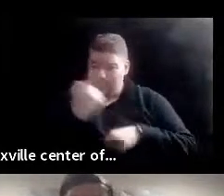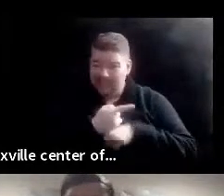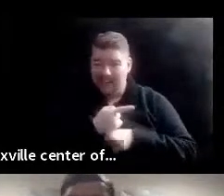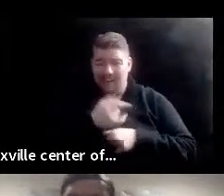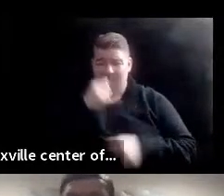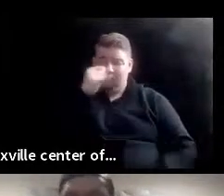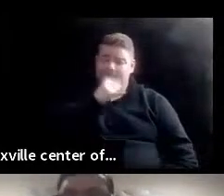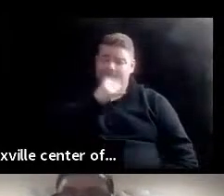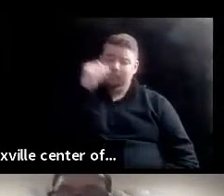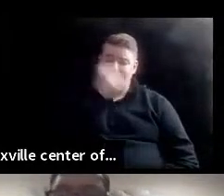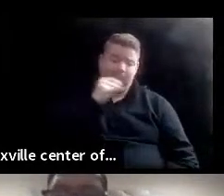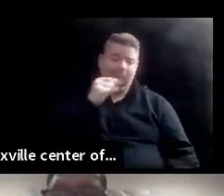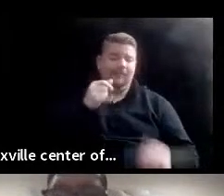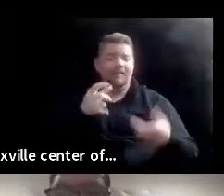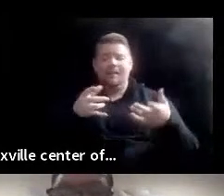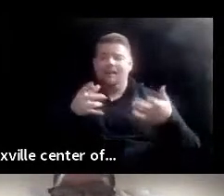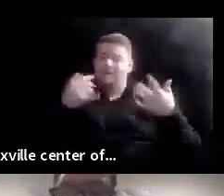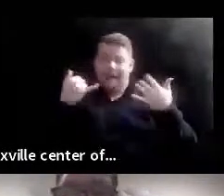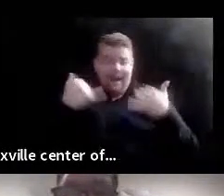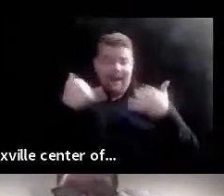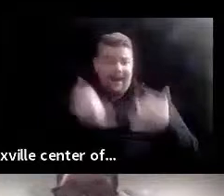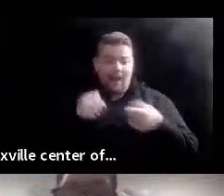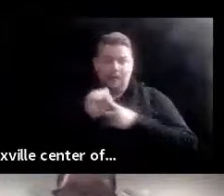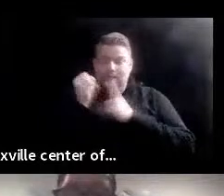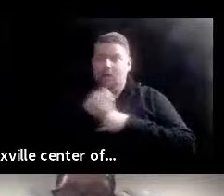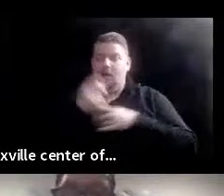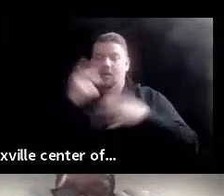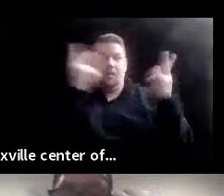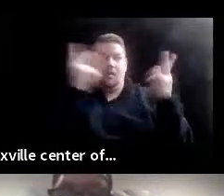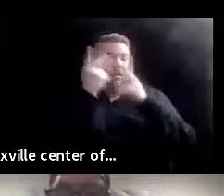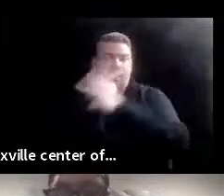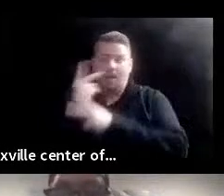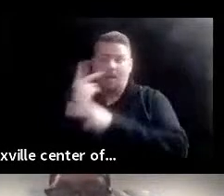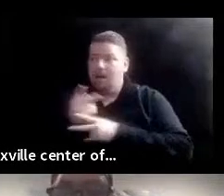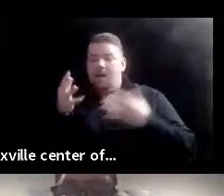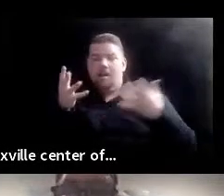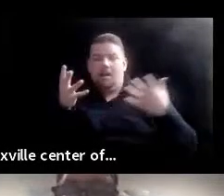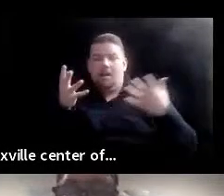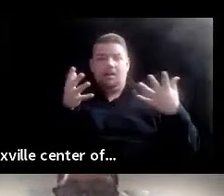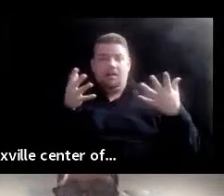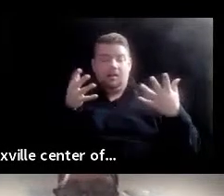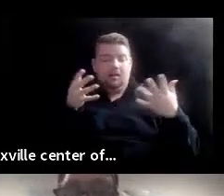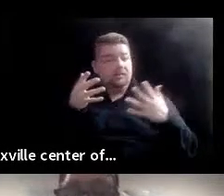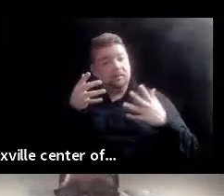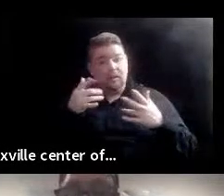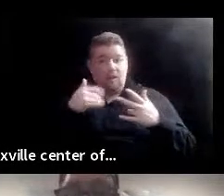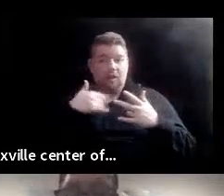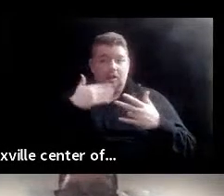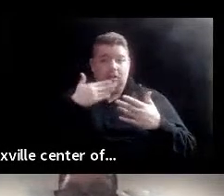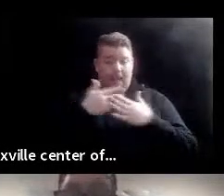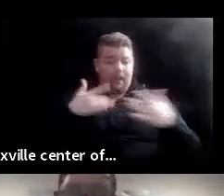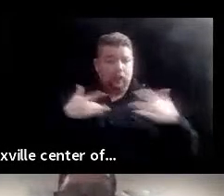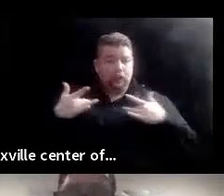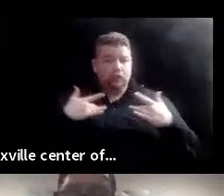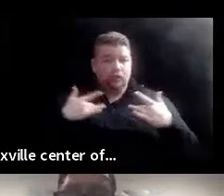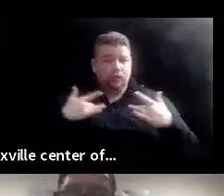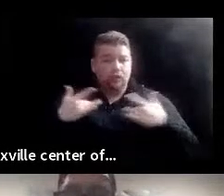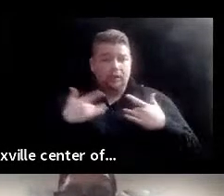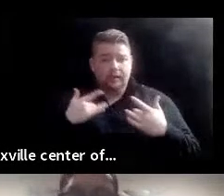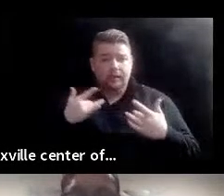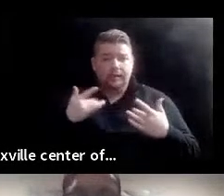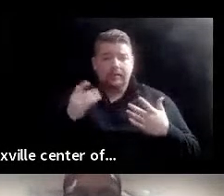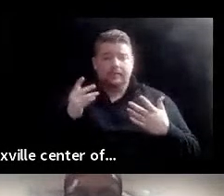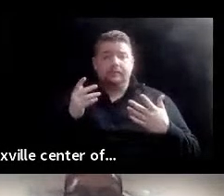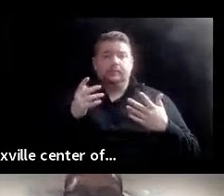And so given the situation where we are now, if what I was always concerned about is people were